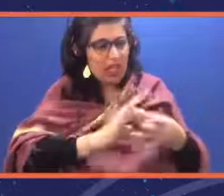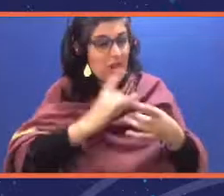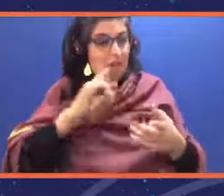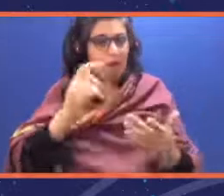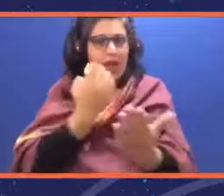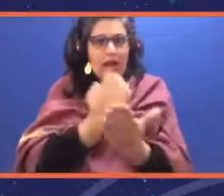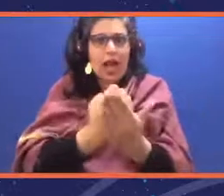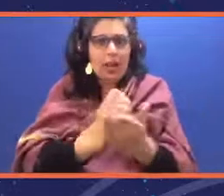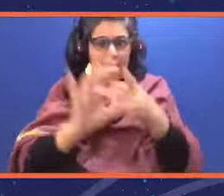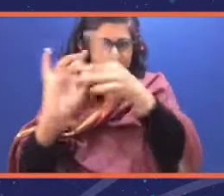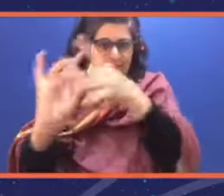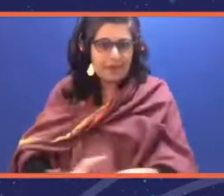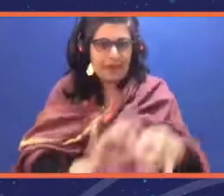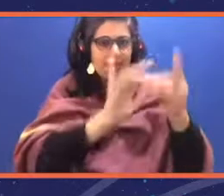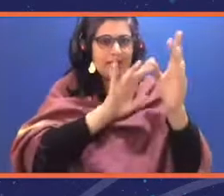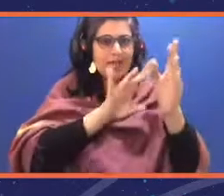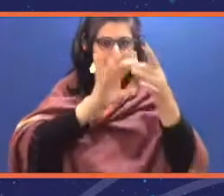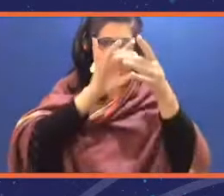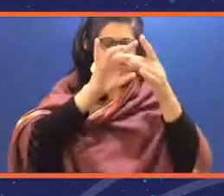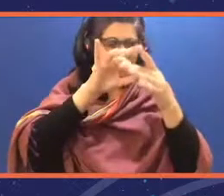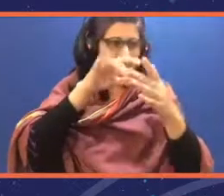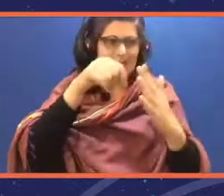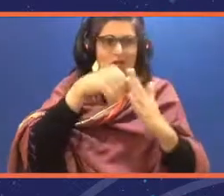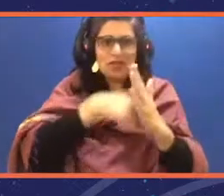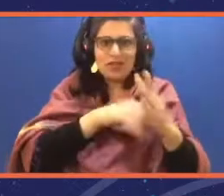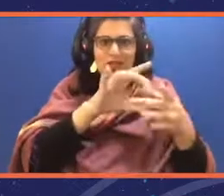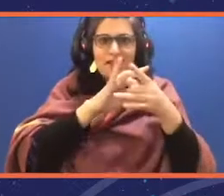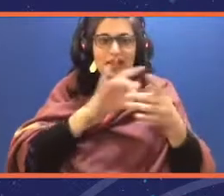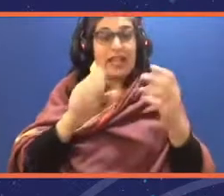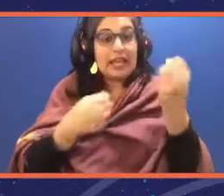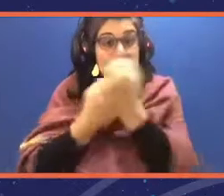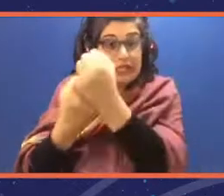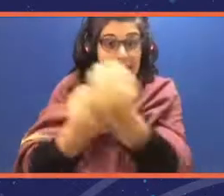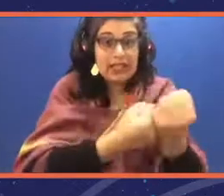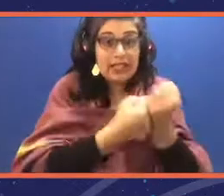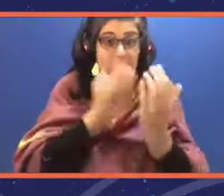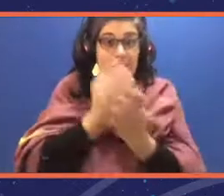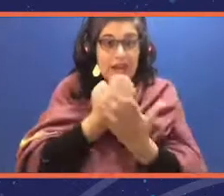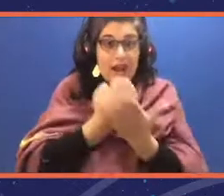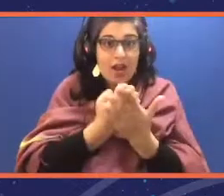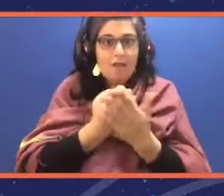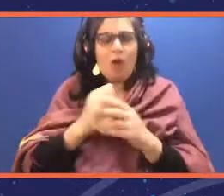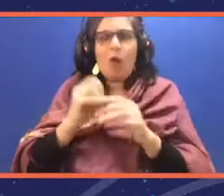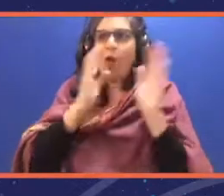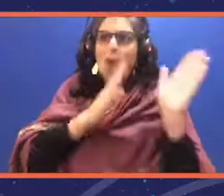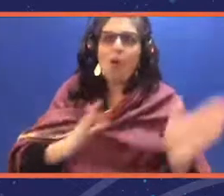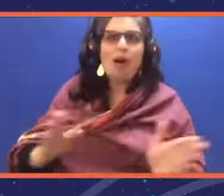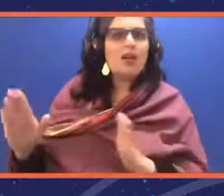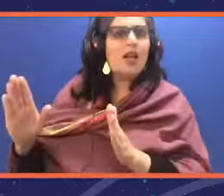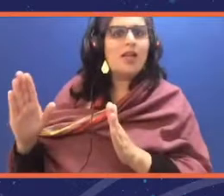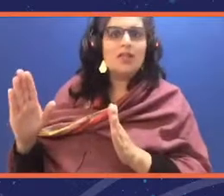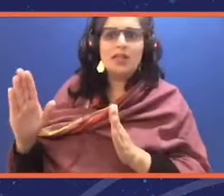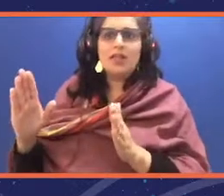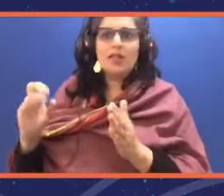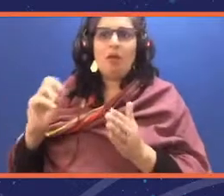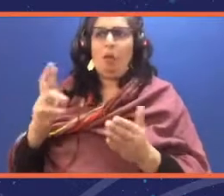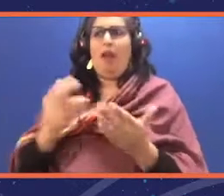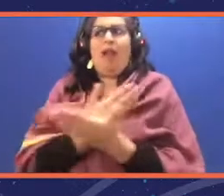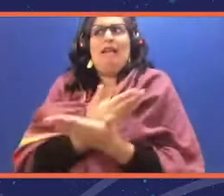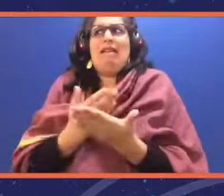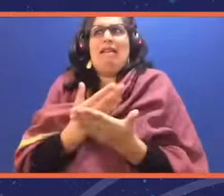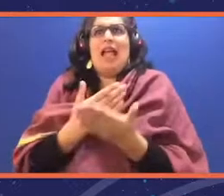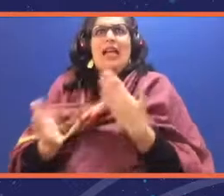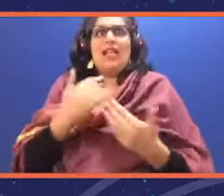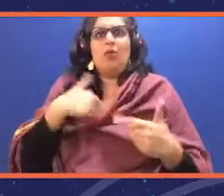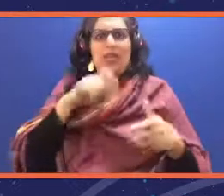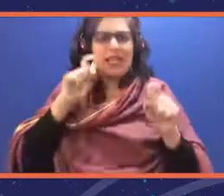built on relationships like the solidarity economy, or for organizing, or for anything that we need relationships for, which is frankly the center